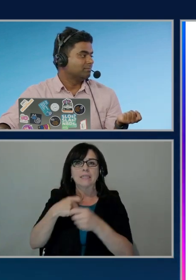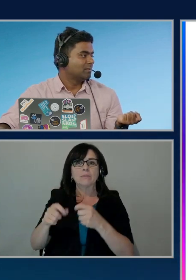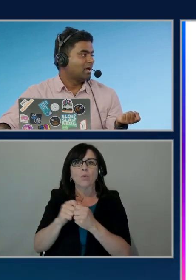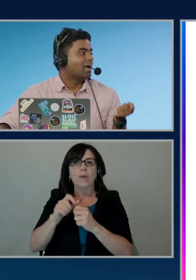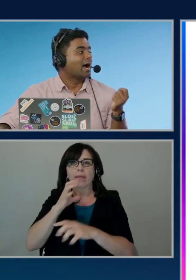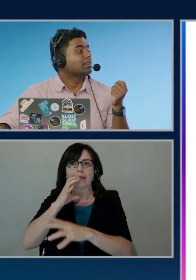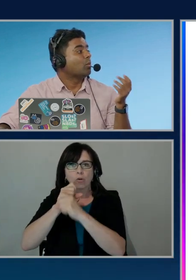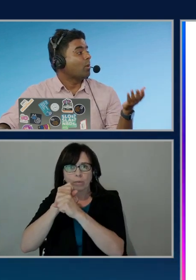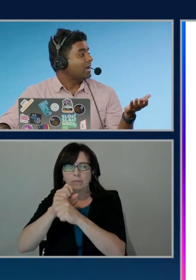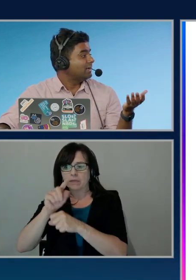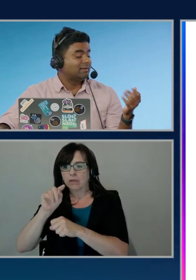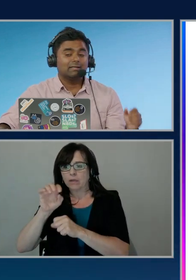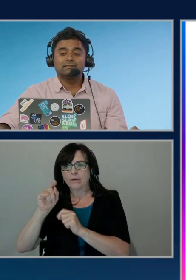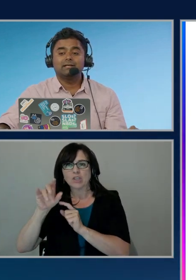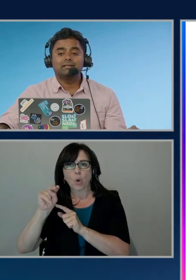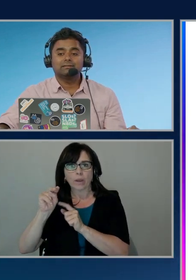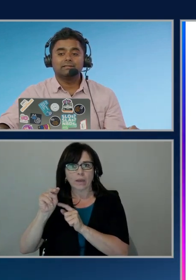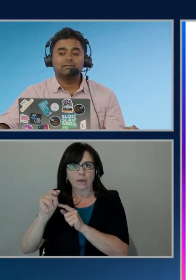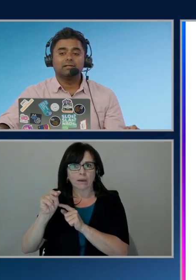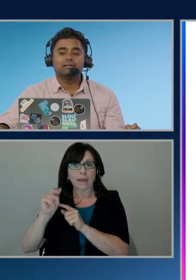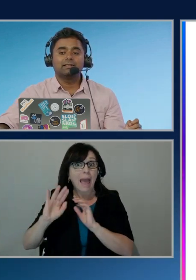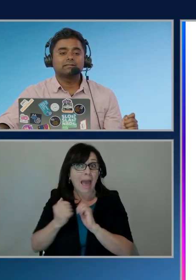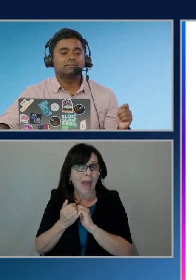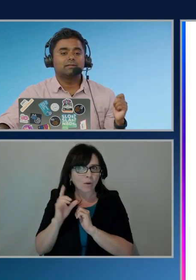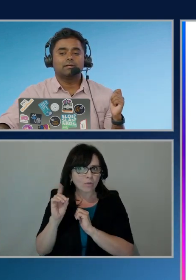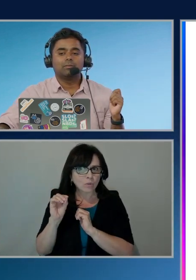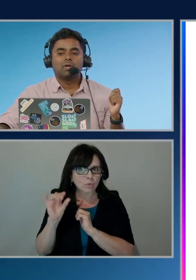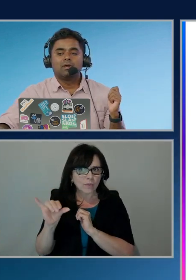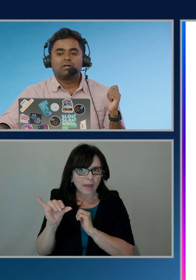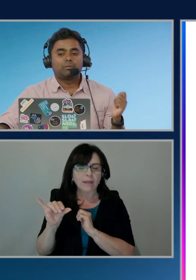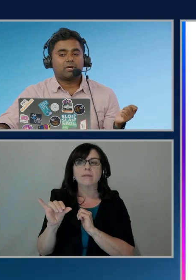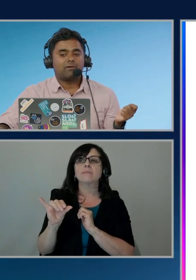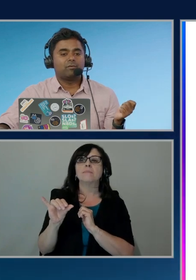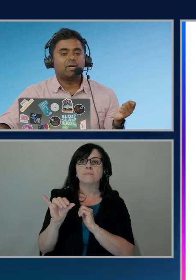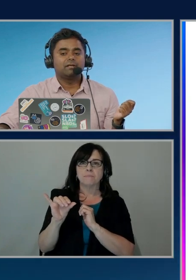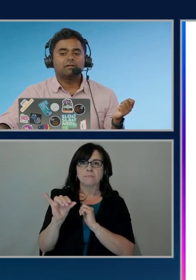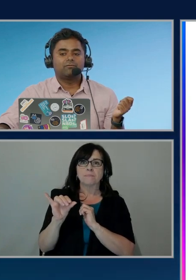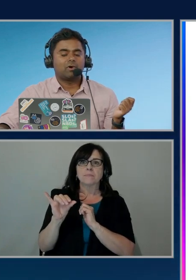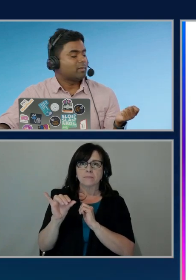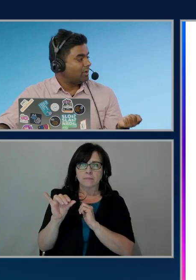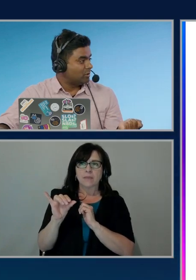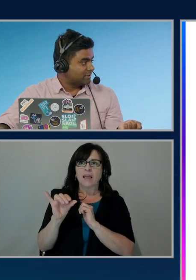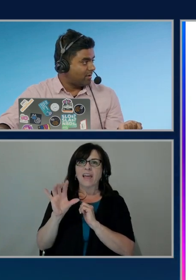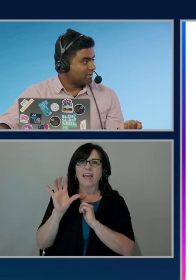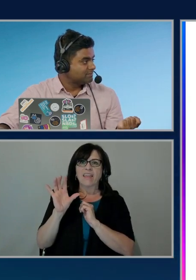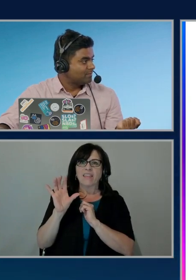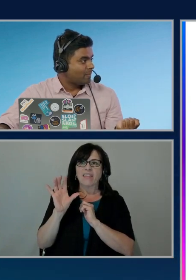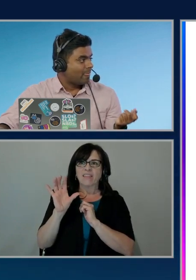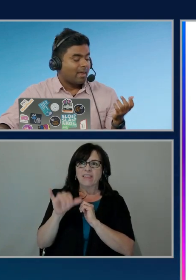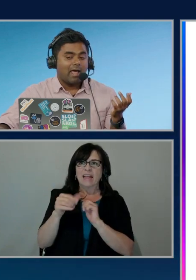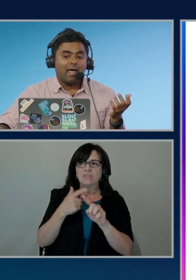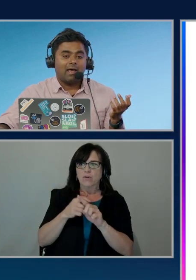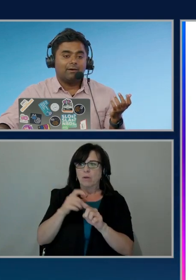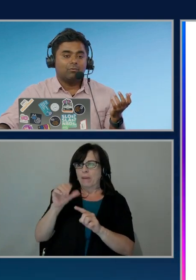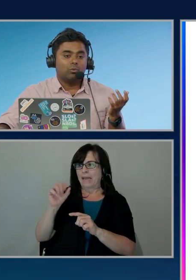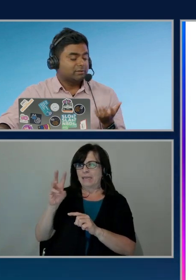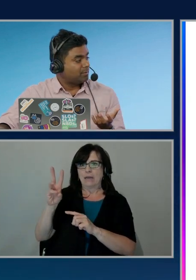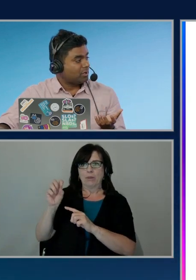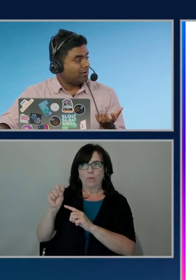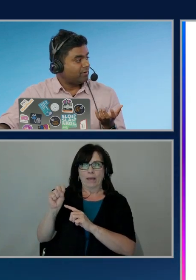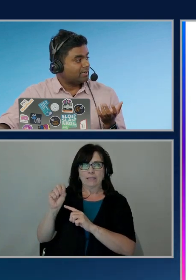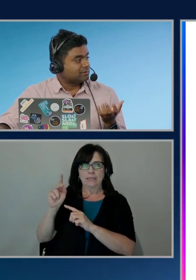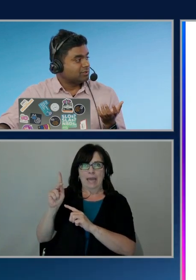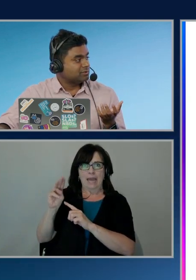token. Okay. And the way it does that is it gets the cryptographic material from AWS KMS. Okay. And